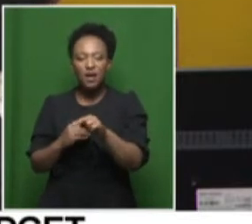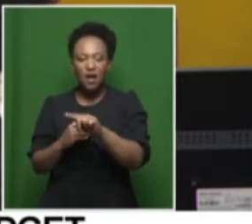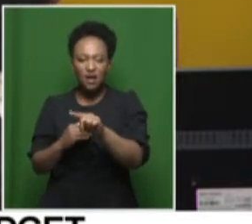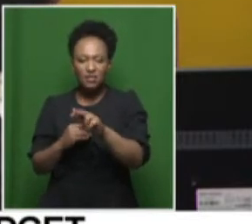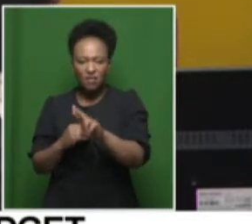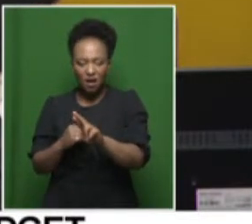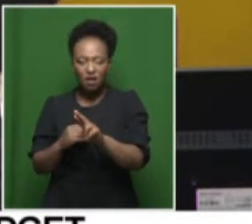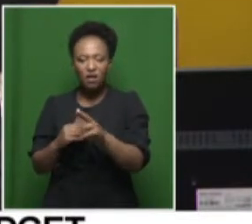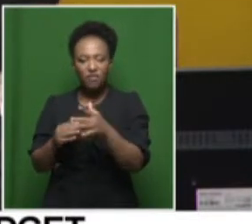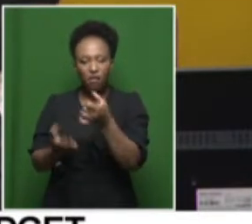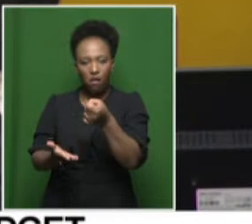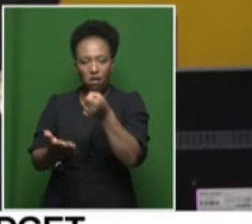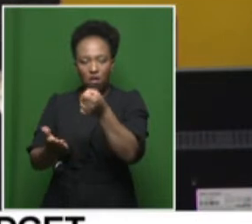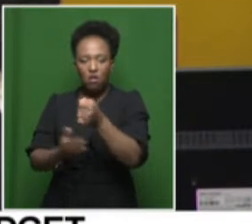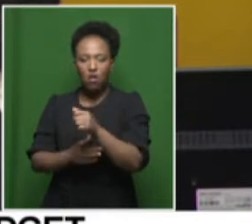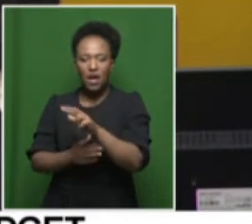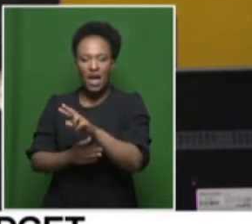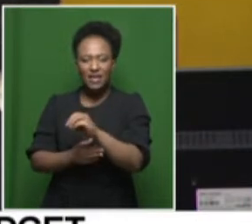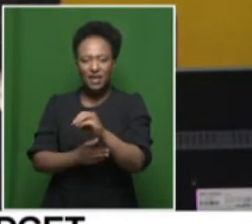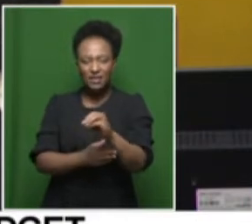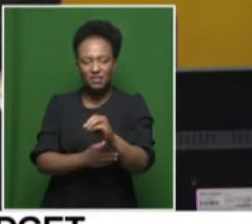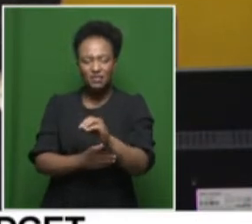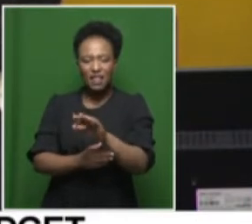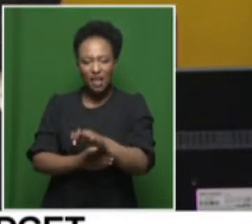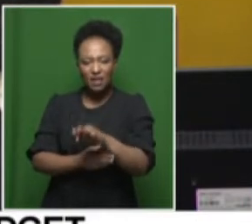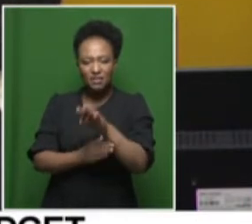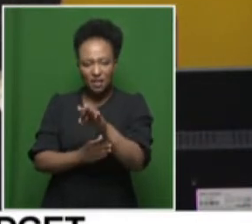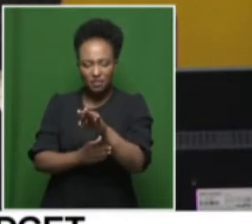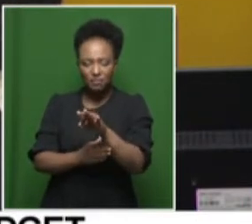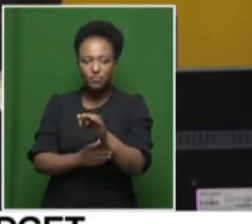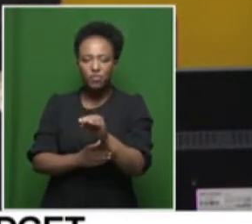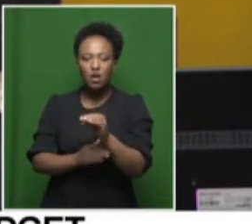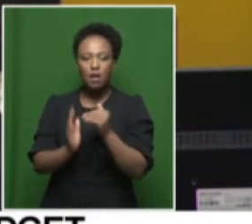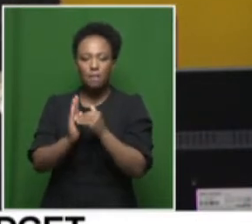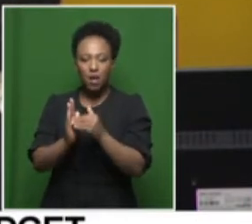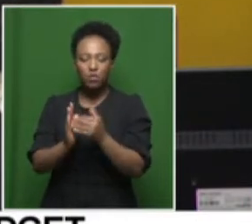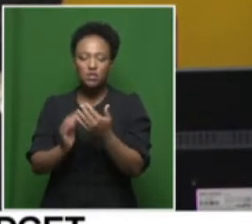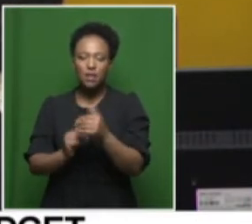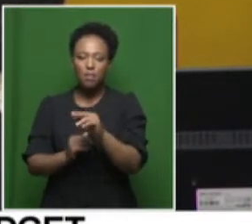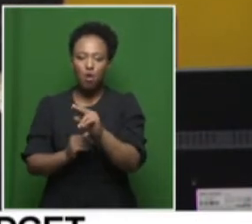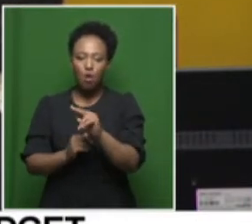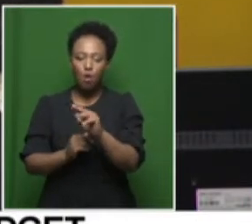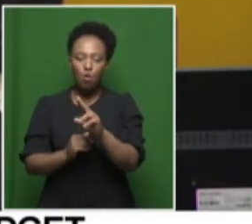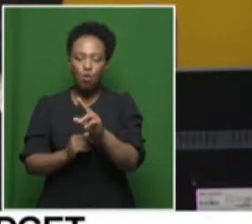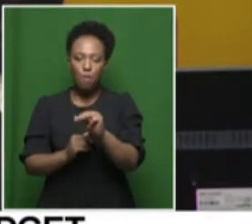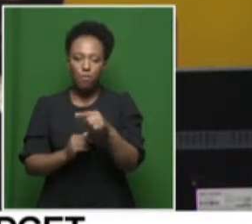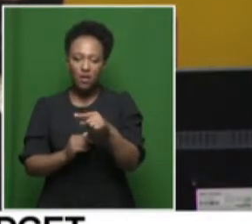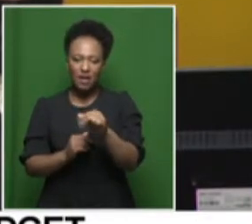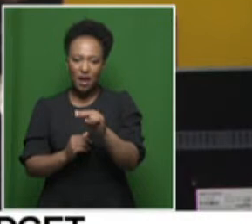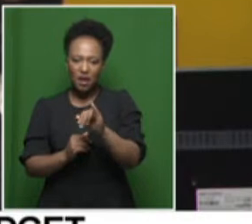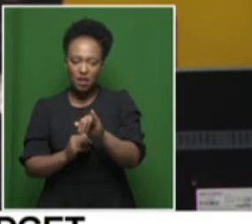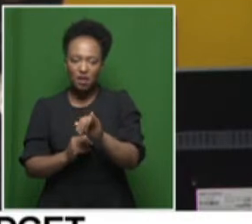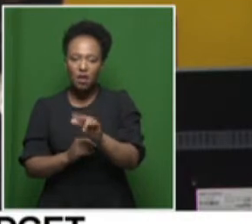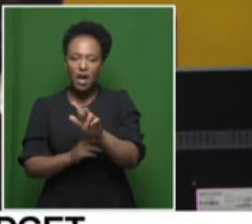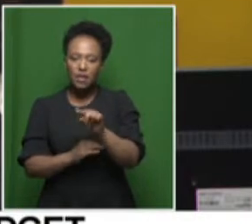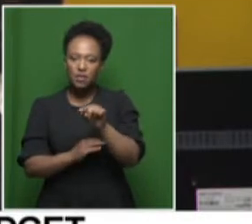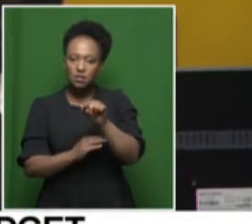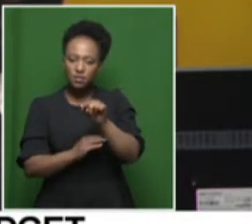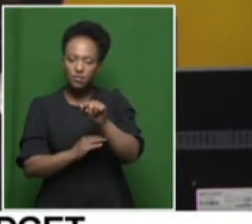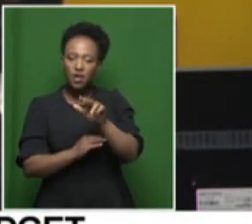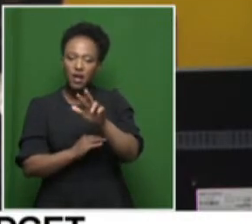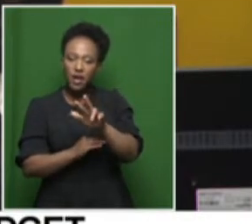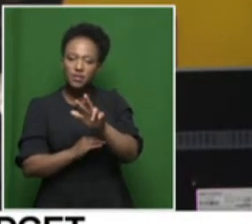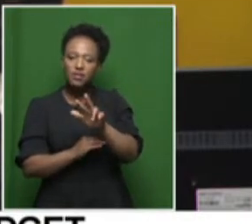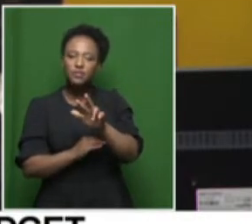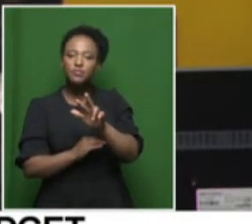Board is allocated 813 million for the Lower Umkomazi Water Supply Chain Scheme. I'm pleased